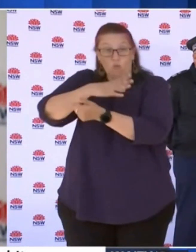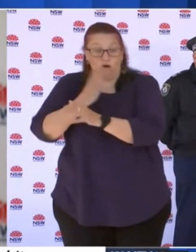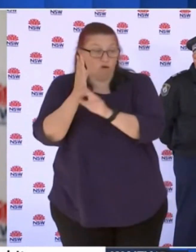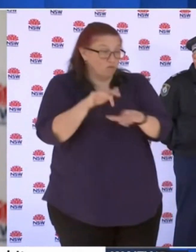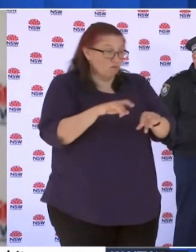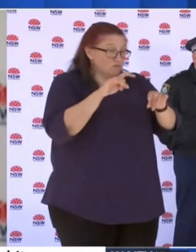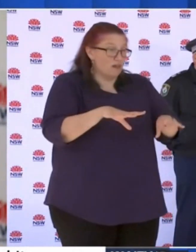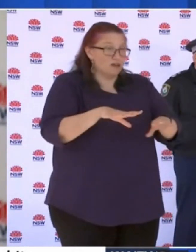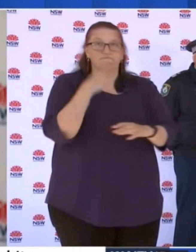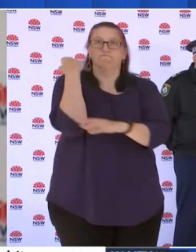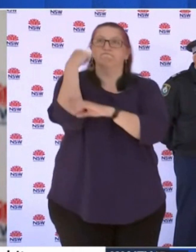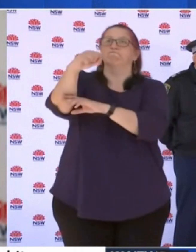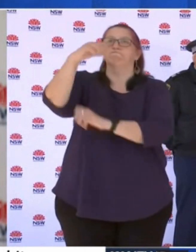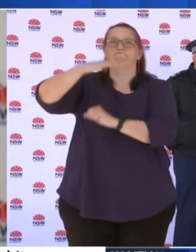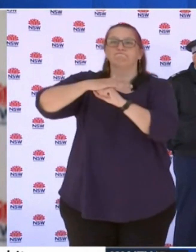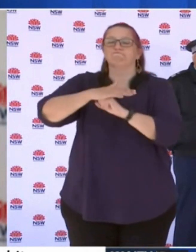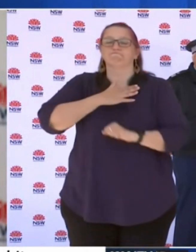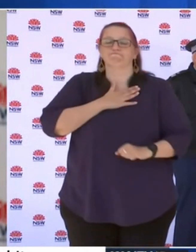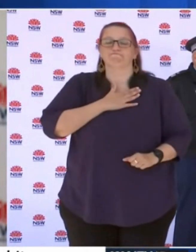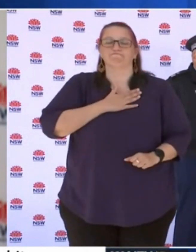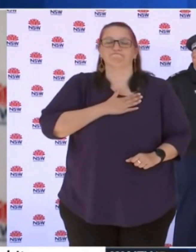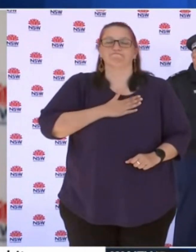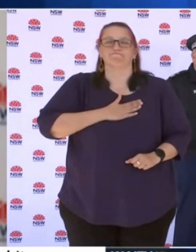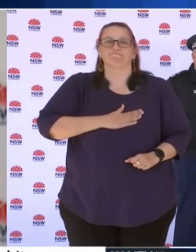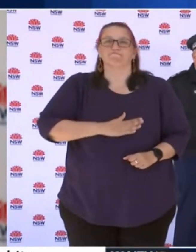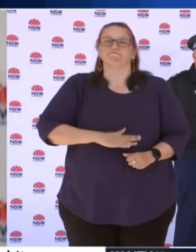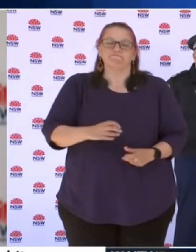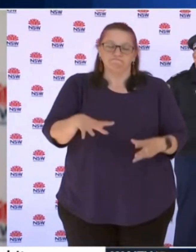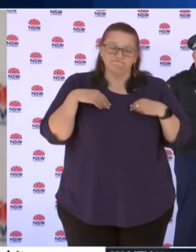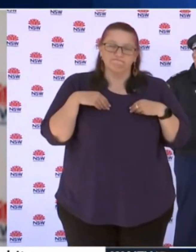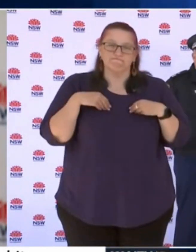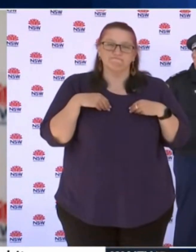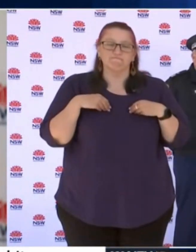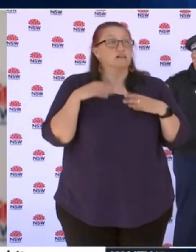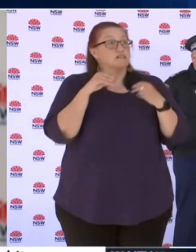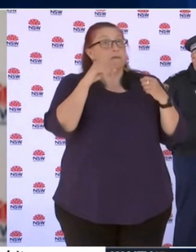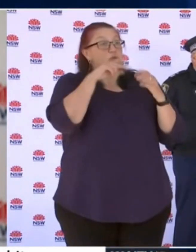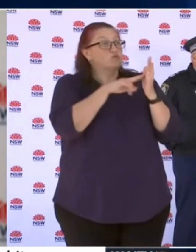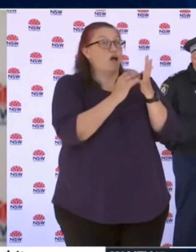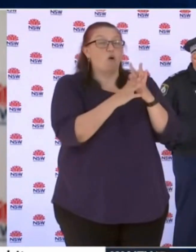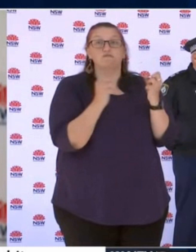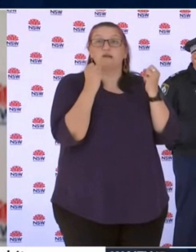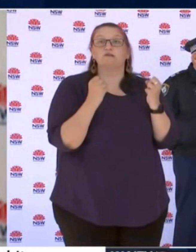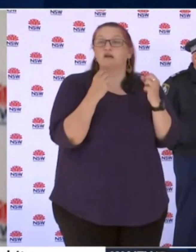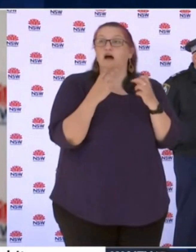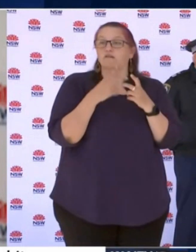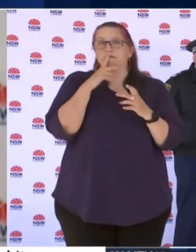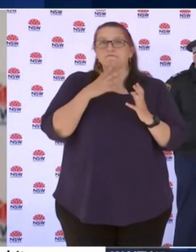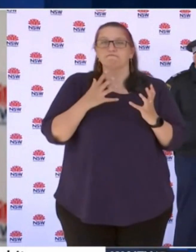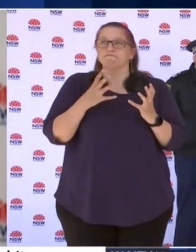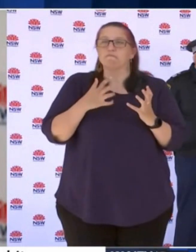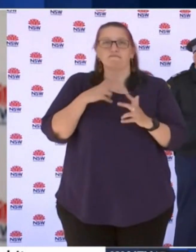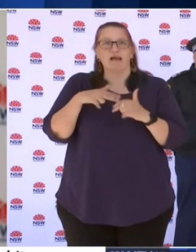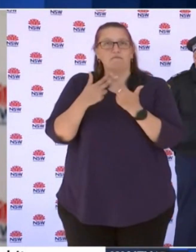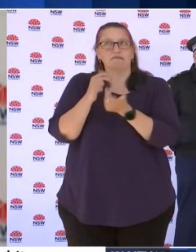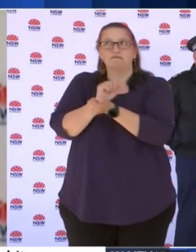decision. And I appreciate that some members of the community in New South Wales will be relieved at that, and I get that. But please don't assume